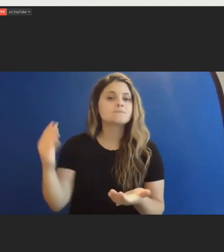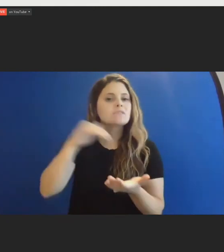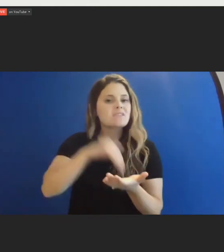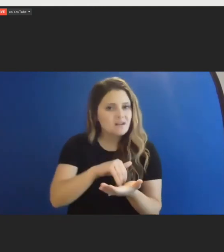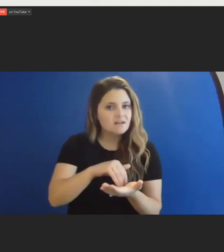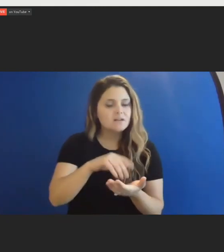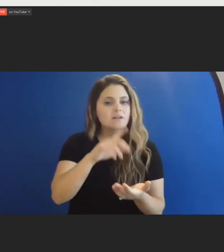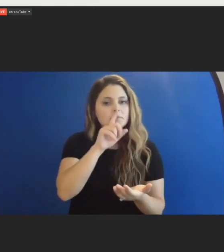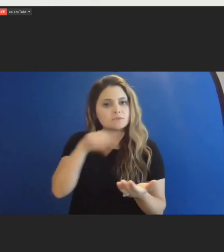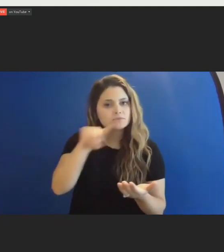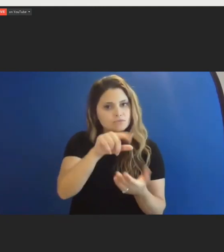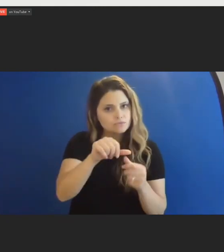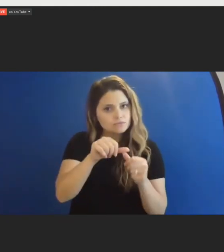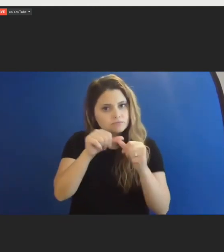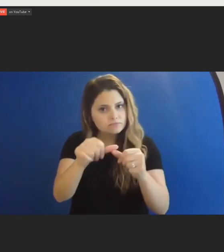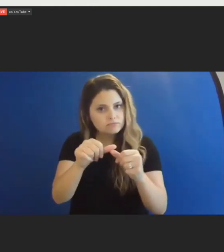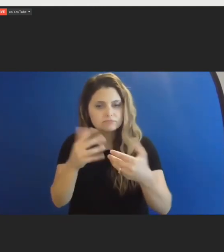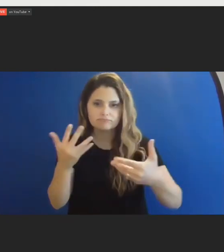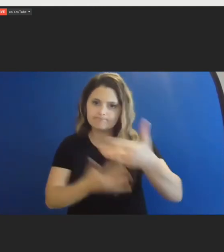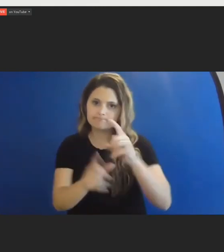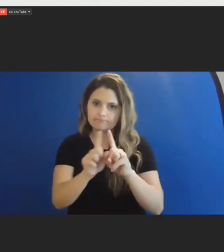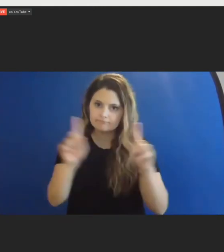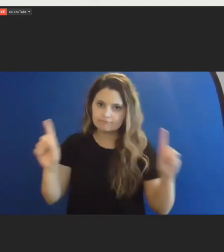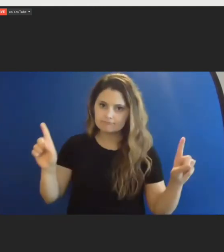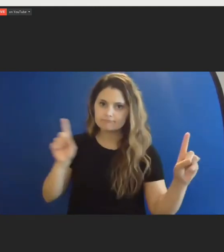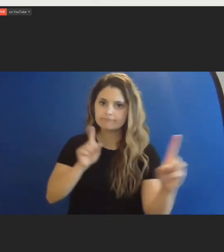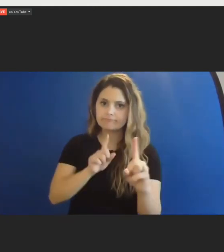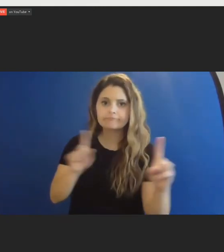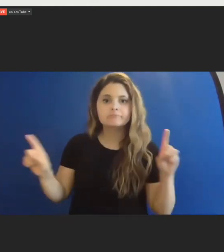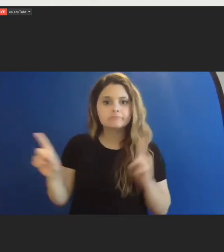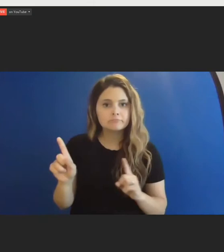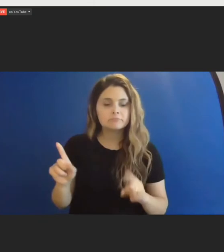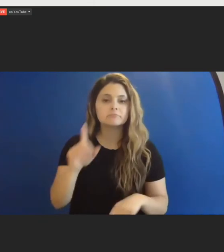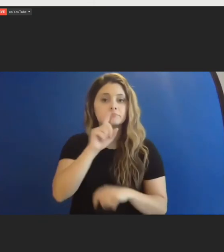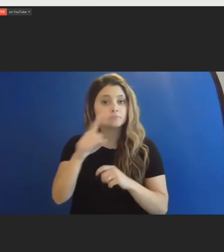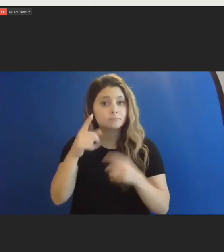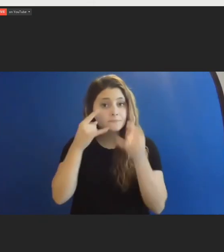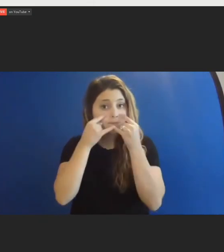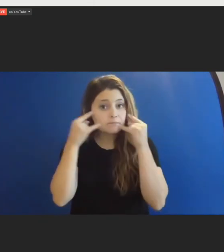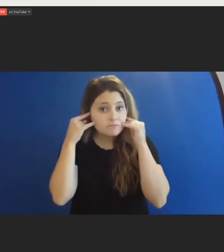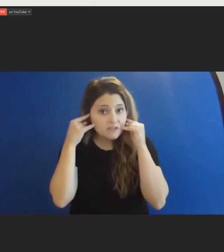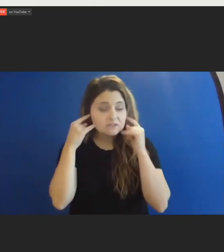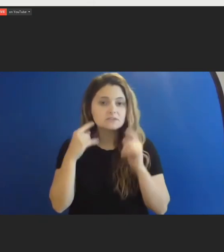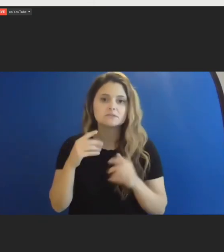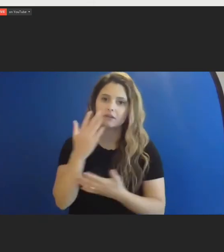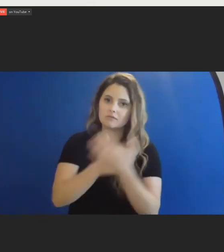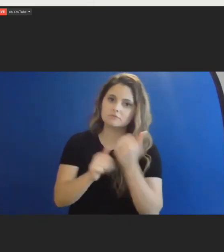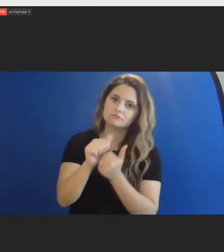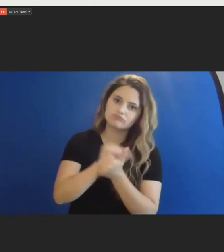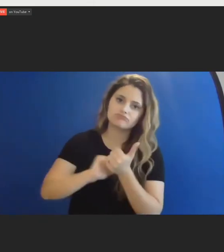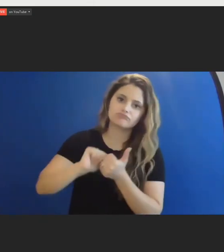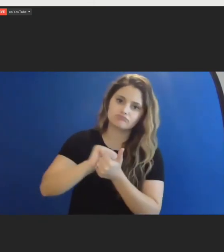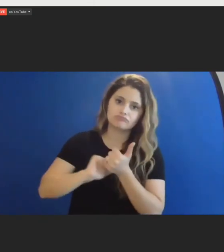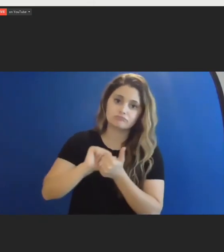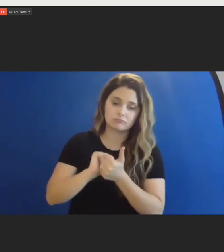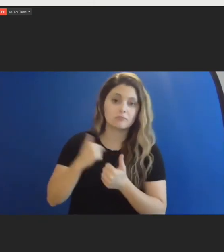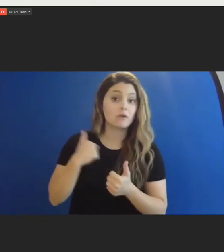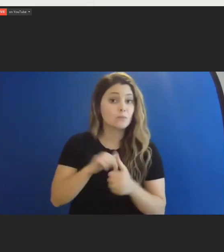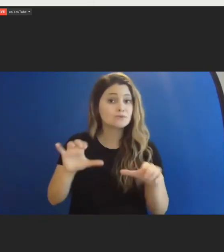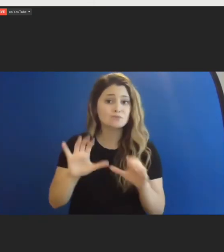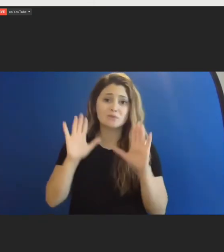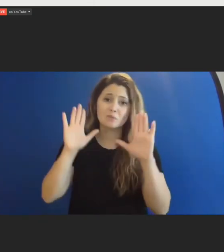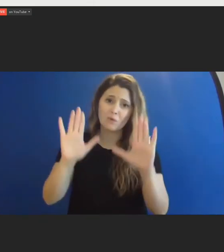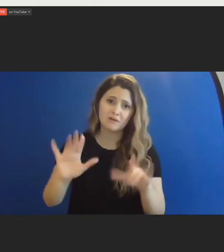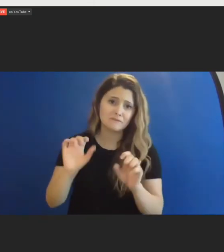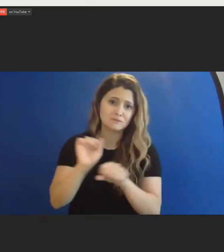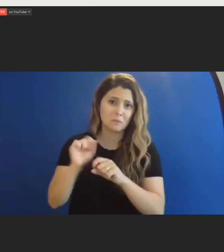you maintain your social distancing, maintain your mask wearing, and washing your hands. We're doing a great job.